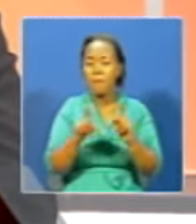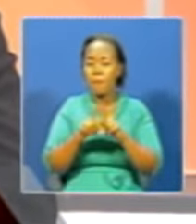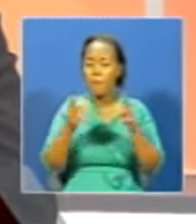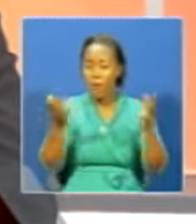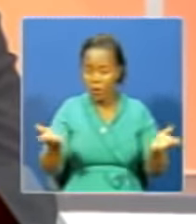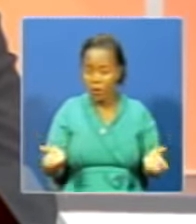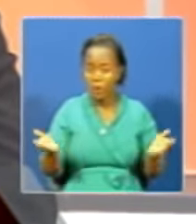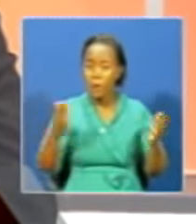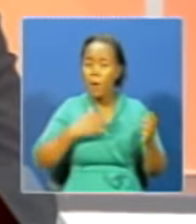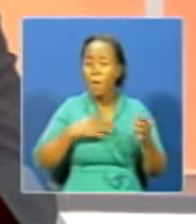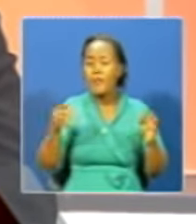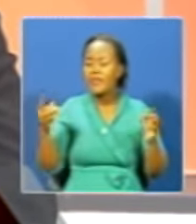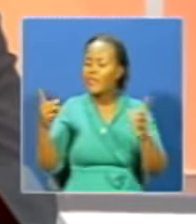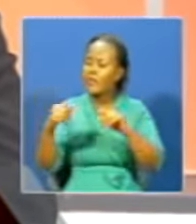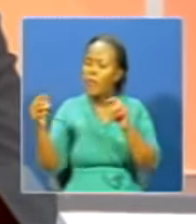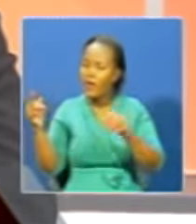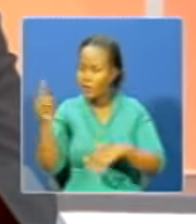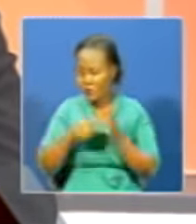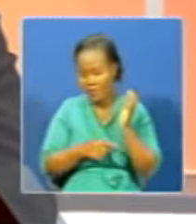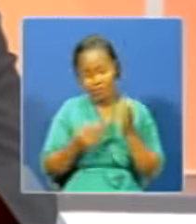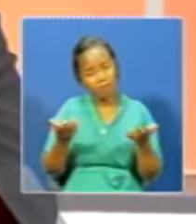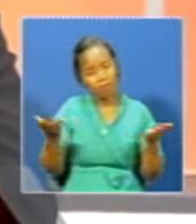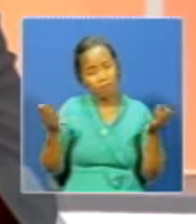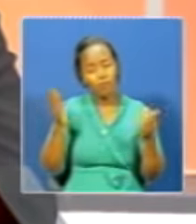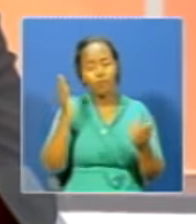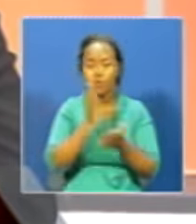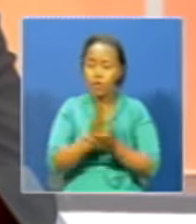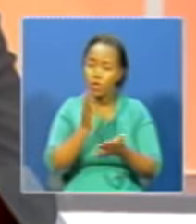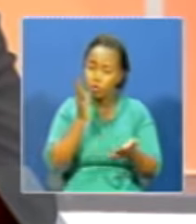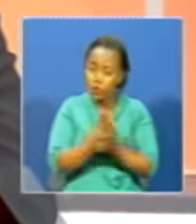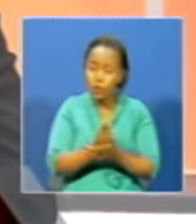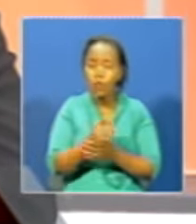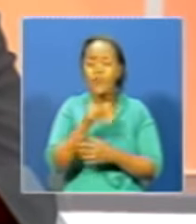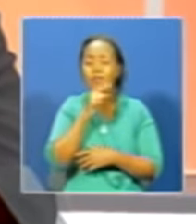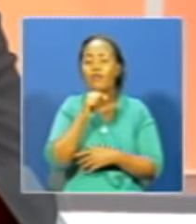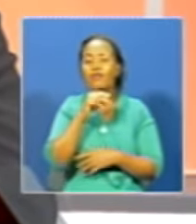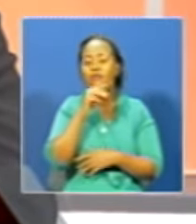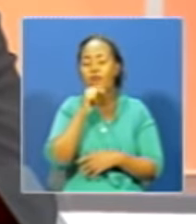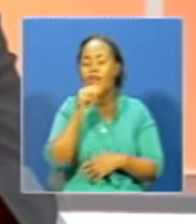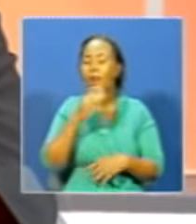I can tell you that it is true that he was a powerful politician